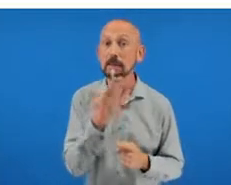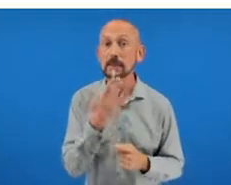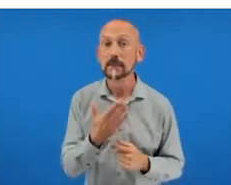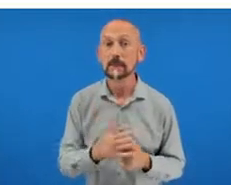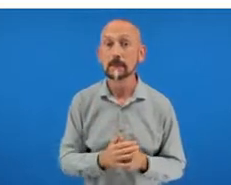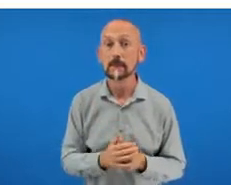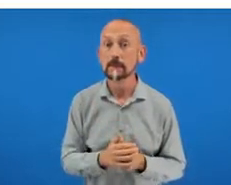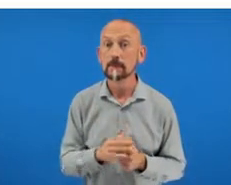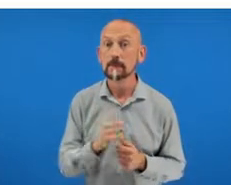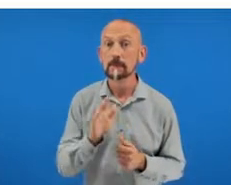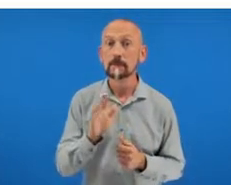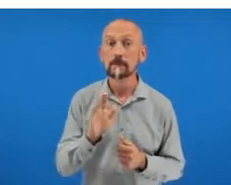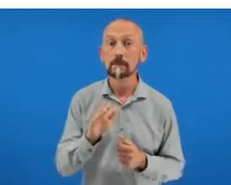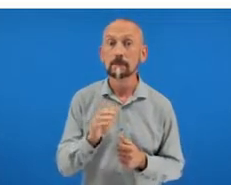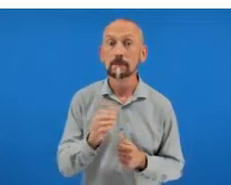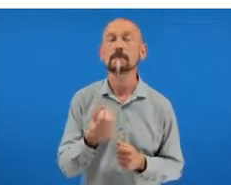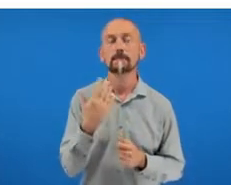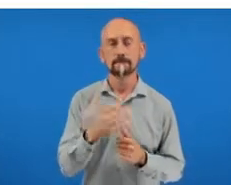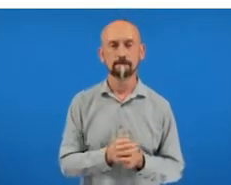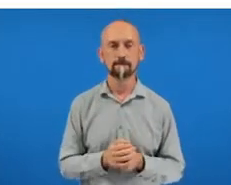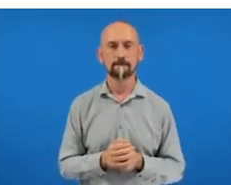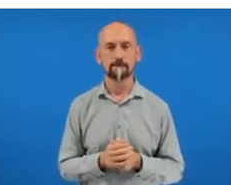Next slide, please.